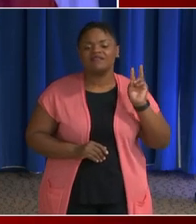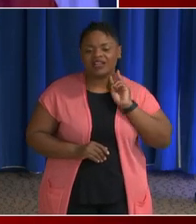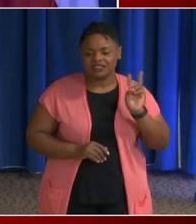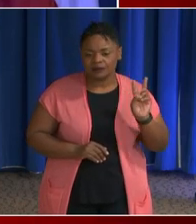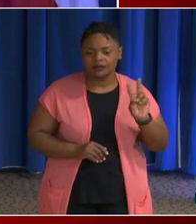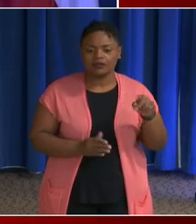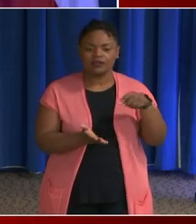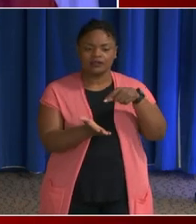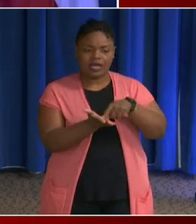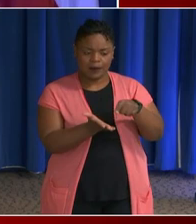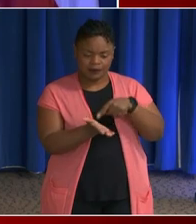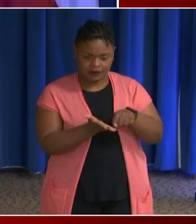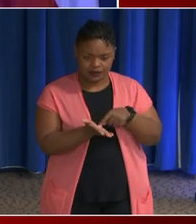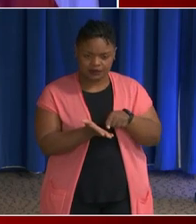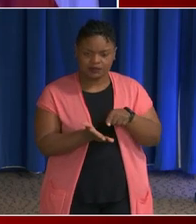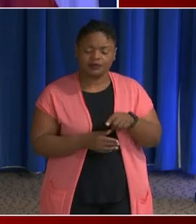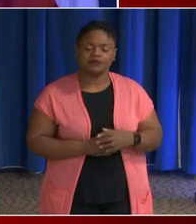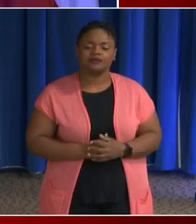is a